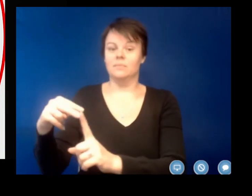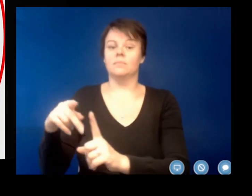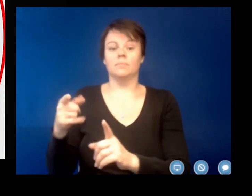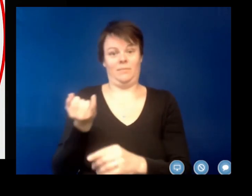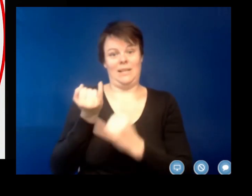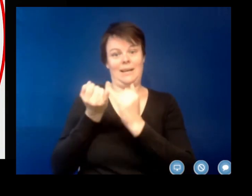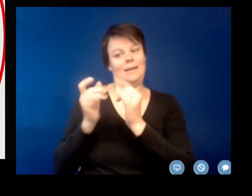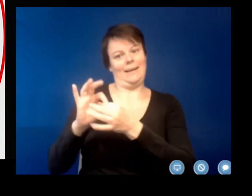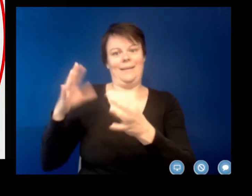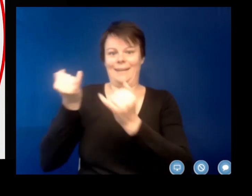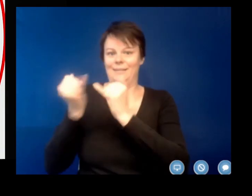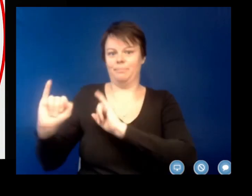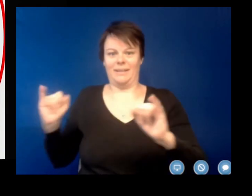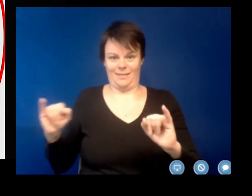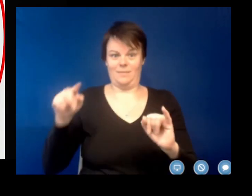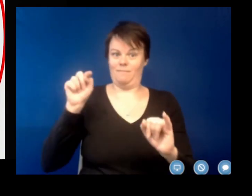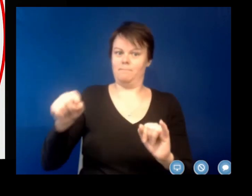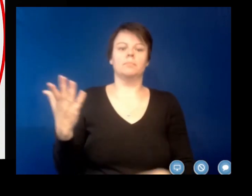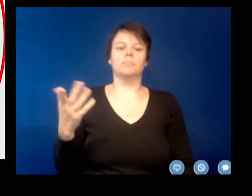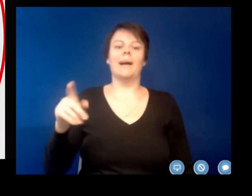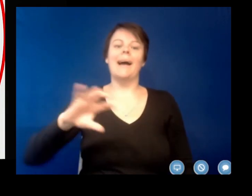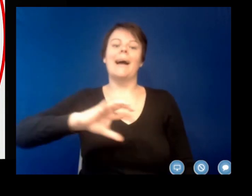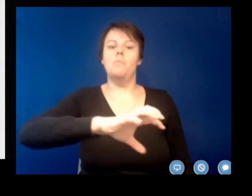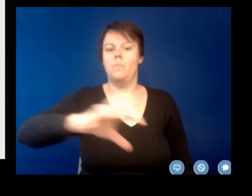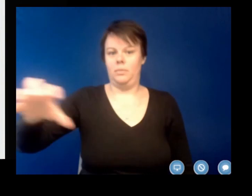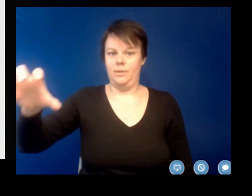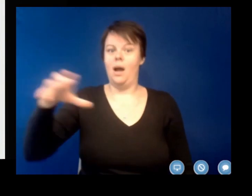were all. So first I have to say,